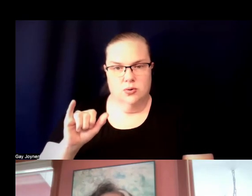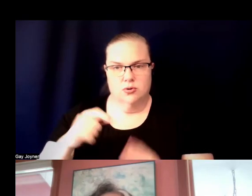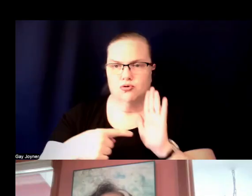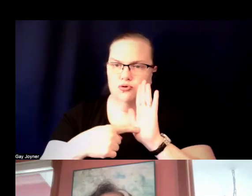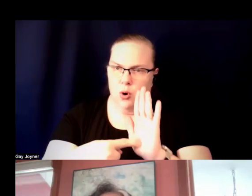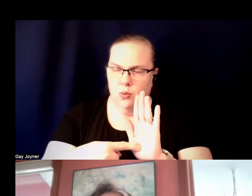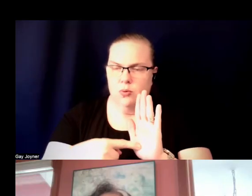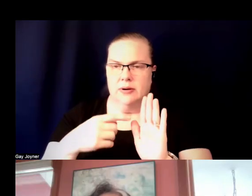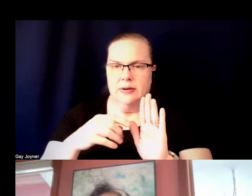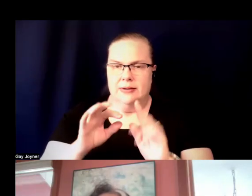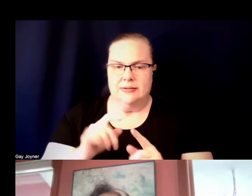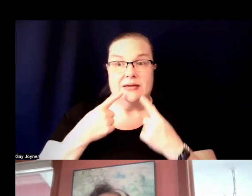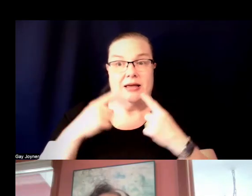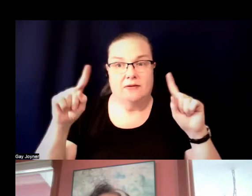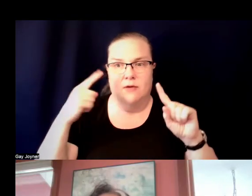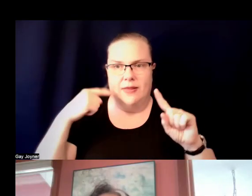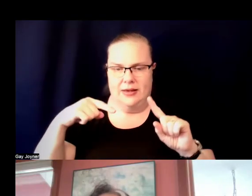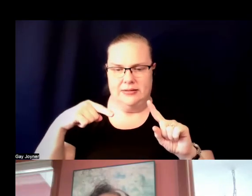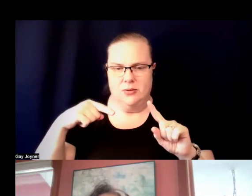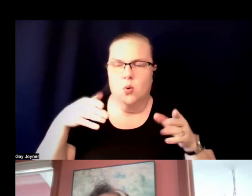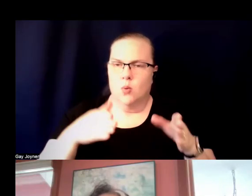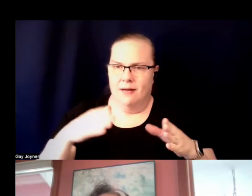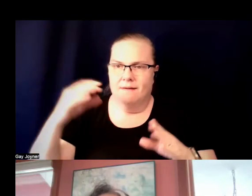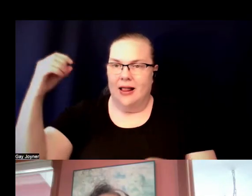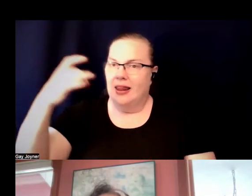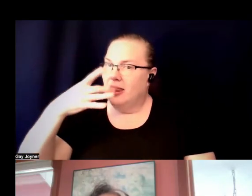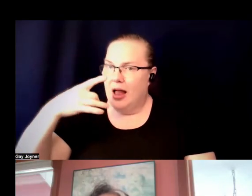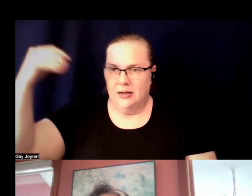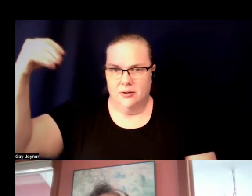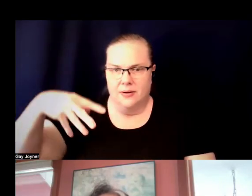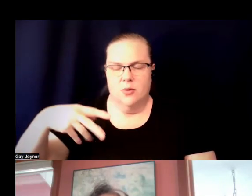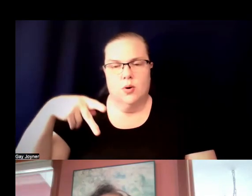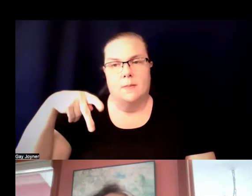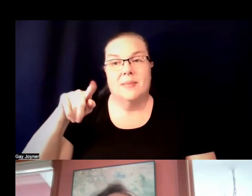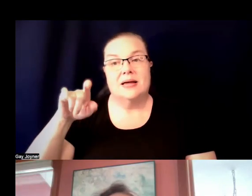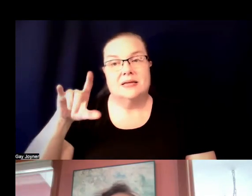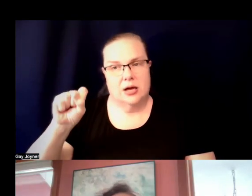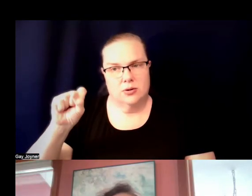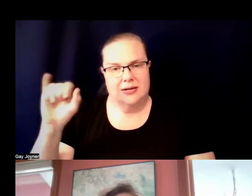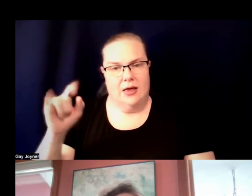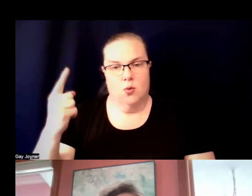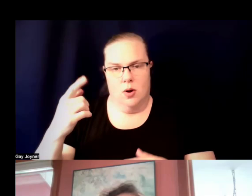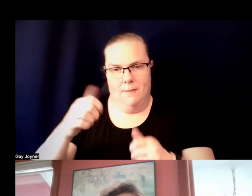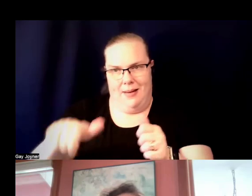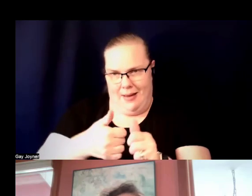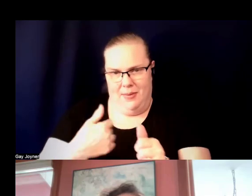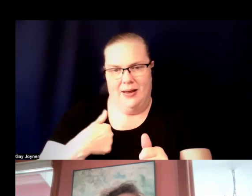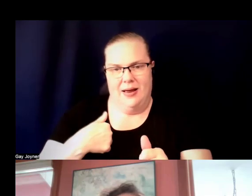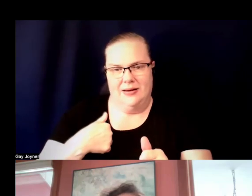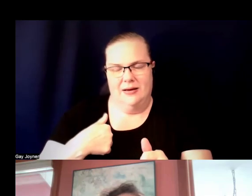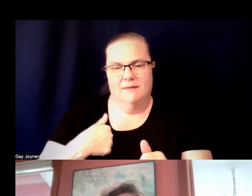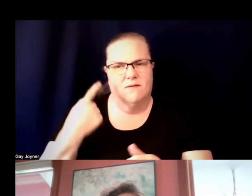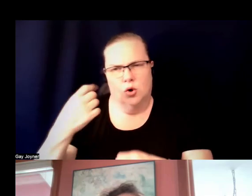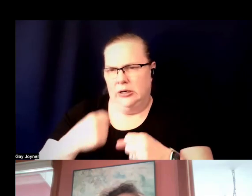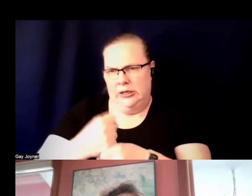light that you go for? Well, the pastels, like the one behind me, I did for years, and that was the work that I